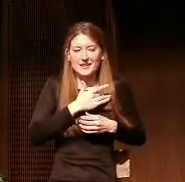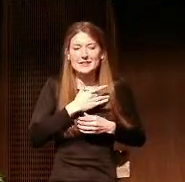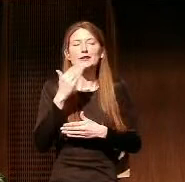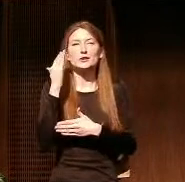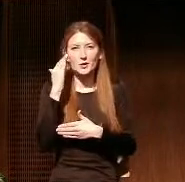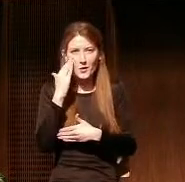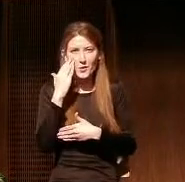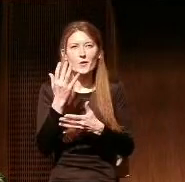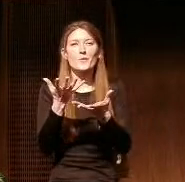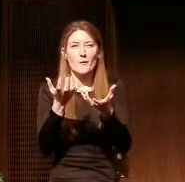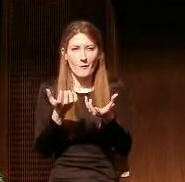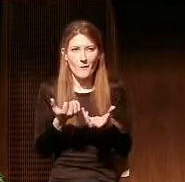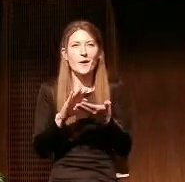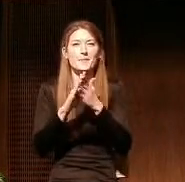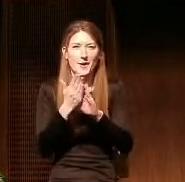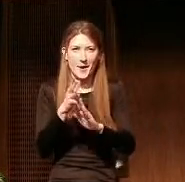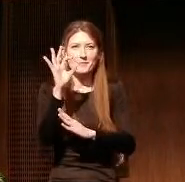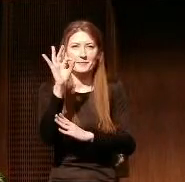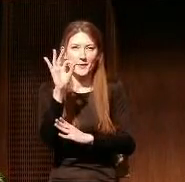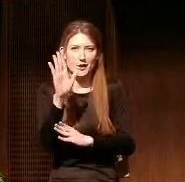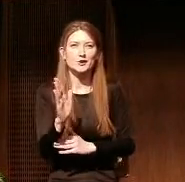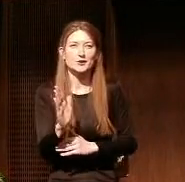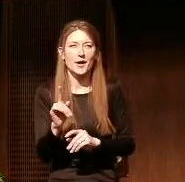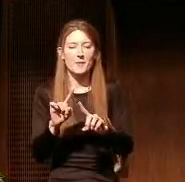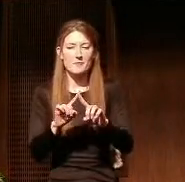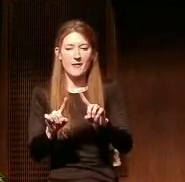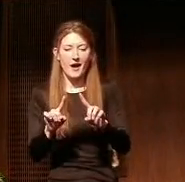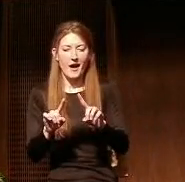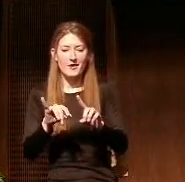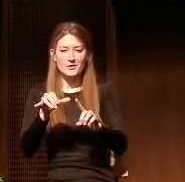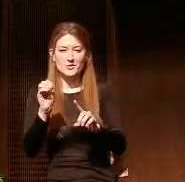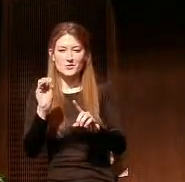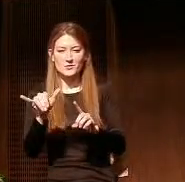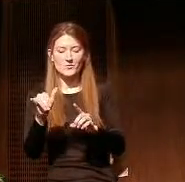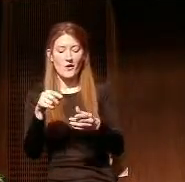But as she read that letter, she